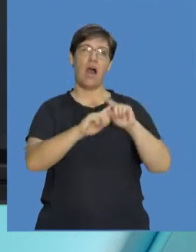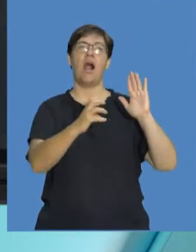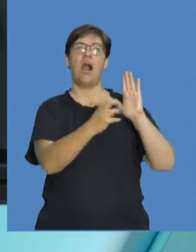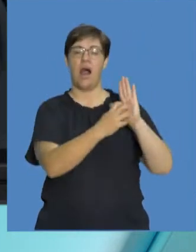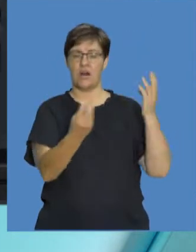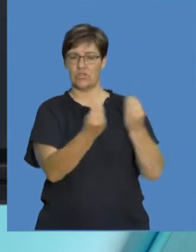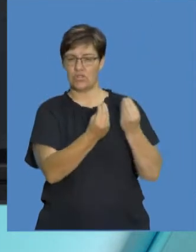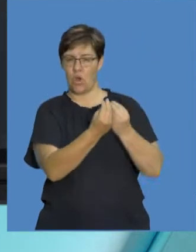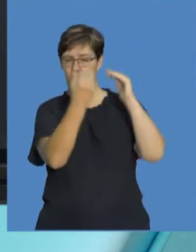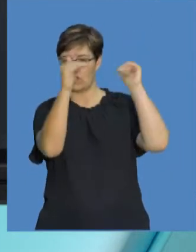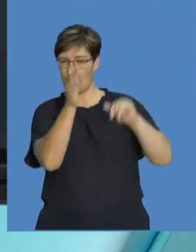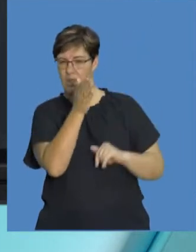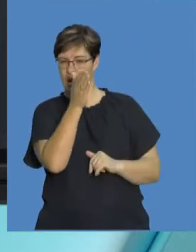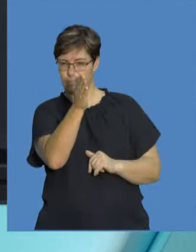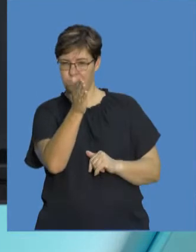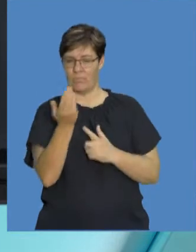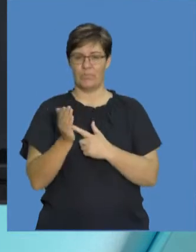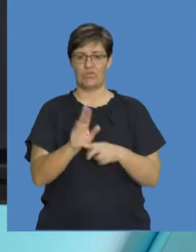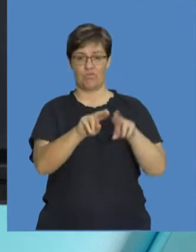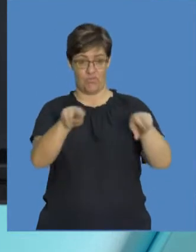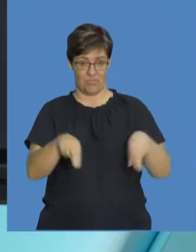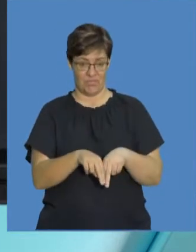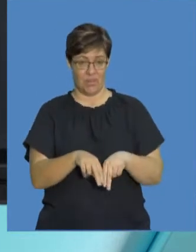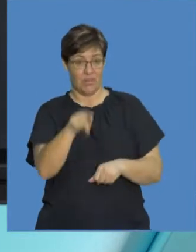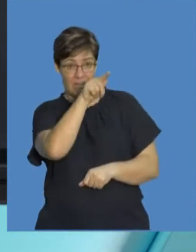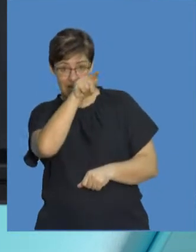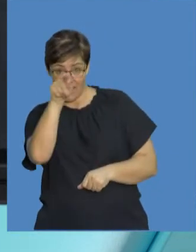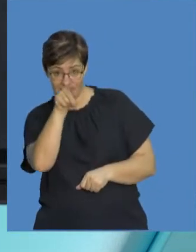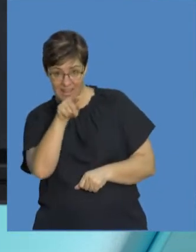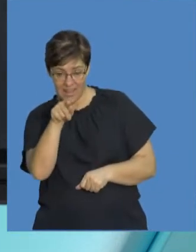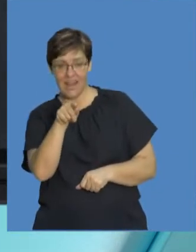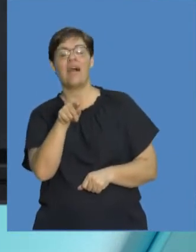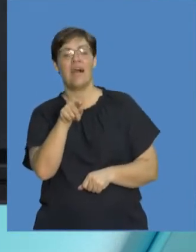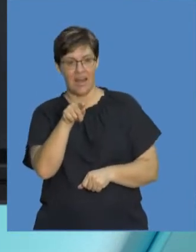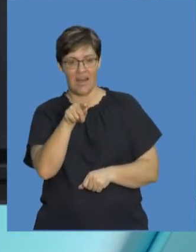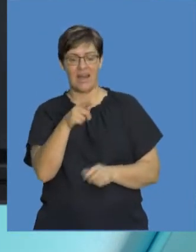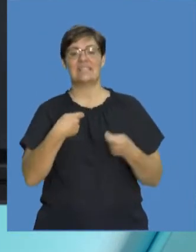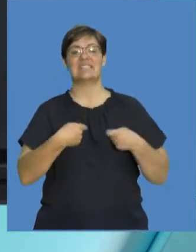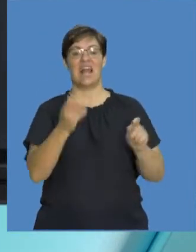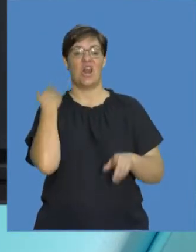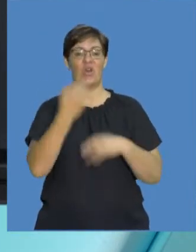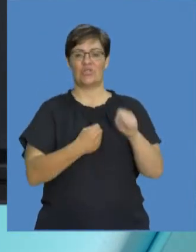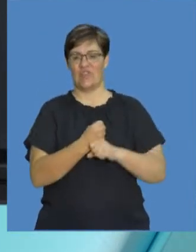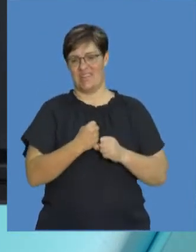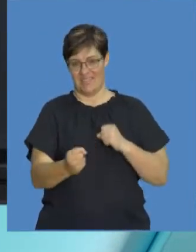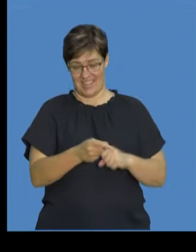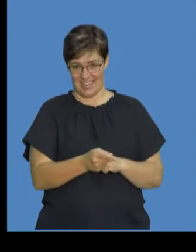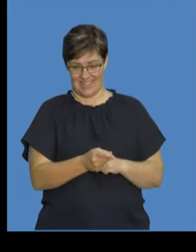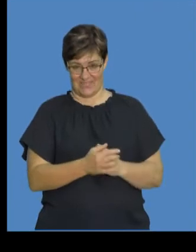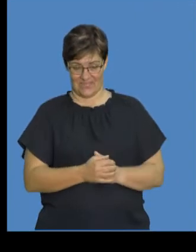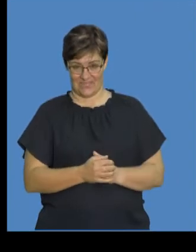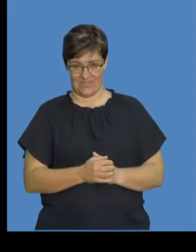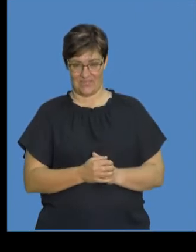the stock on the shelves in our showroom, telling you that those were the goods that we did not sell. Okay.